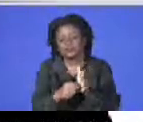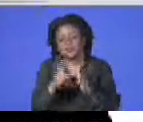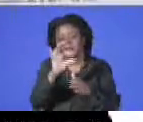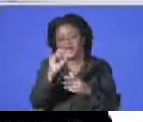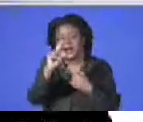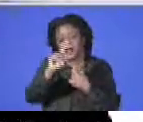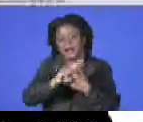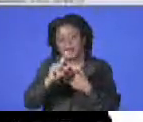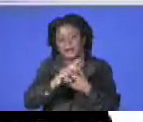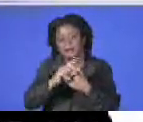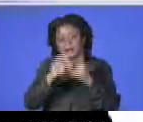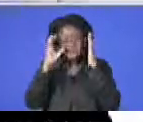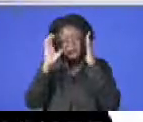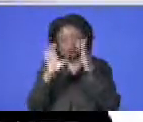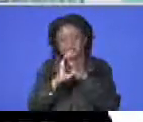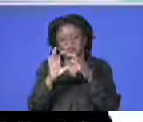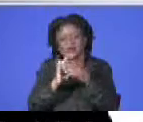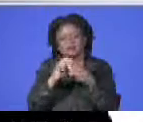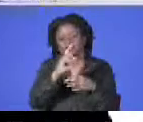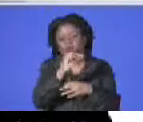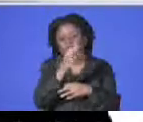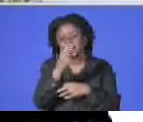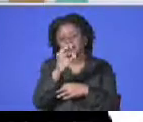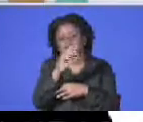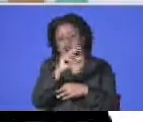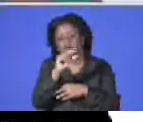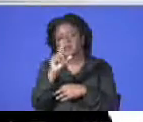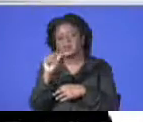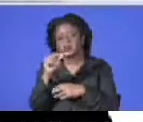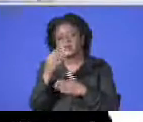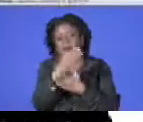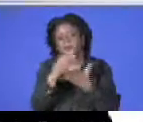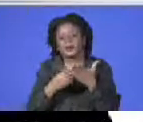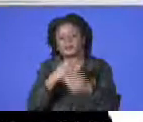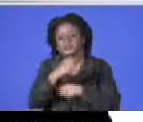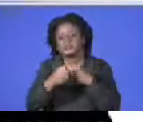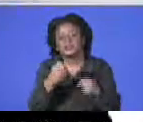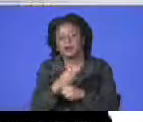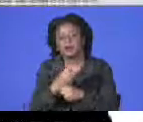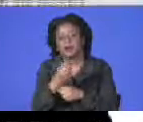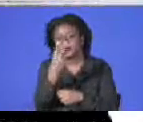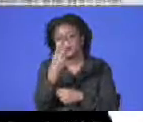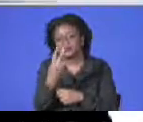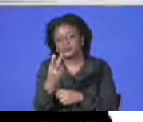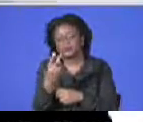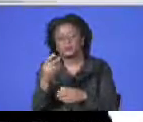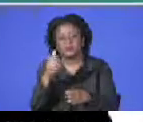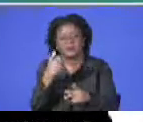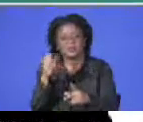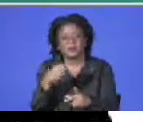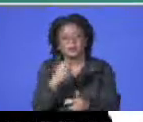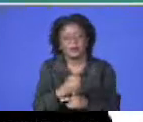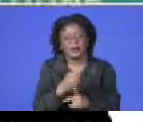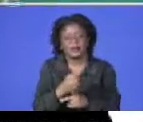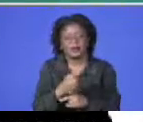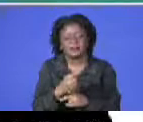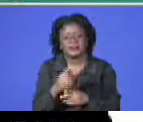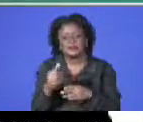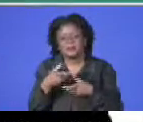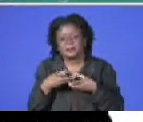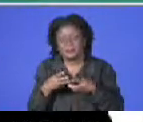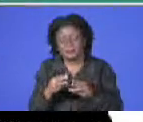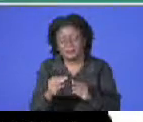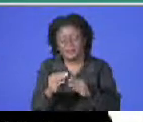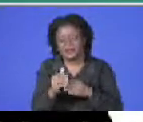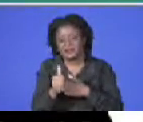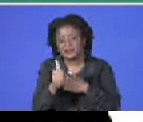the 2019-2020 budget year, and dual impact is said to be the primary drivers of the economy. During the